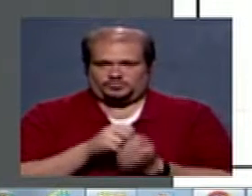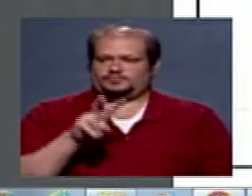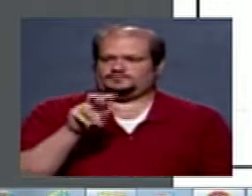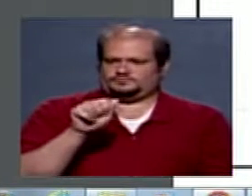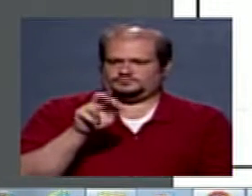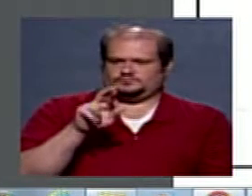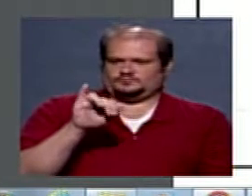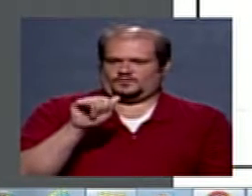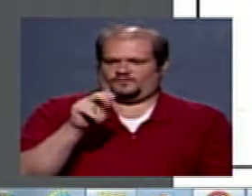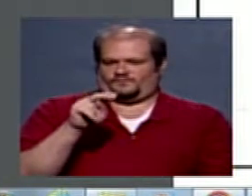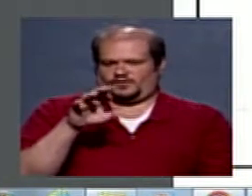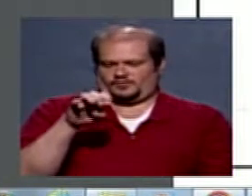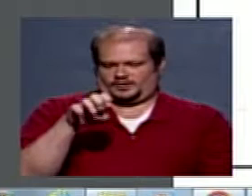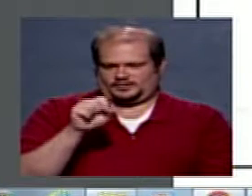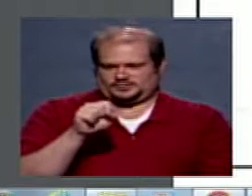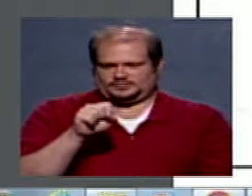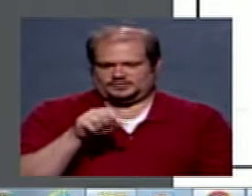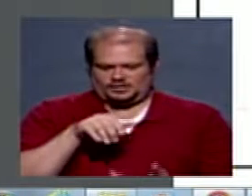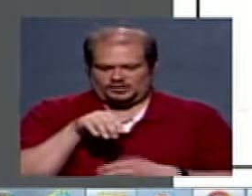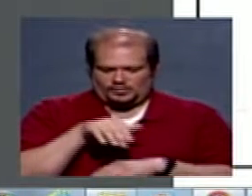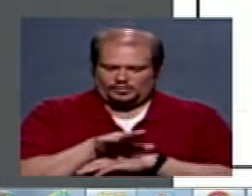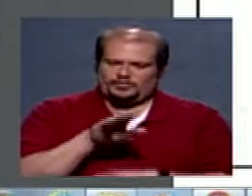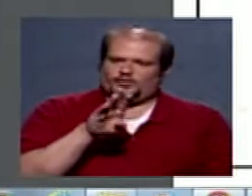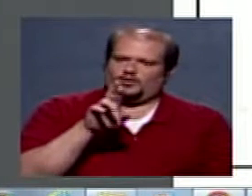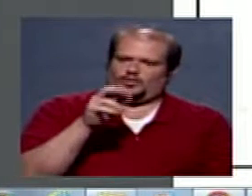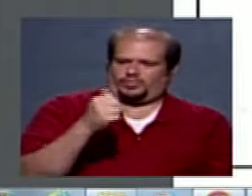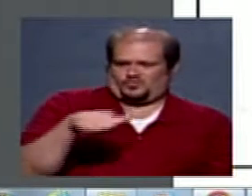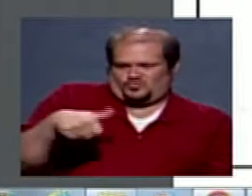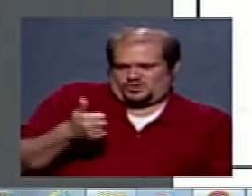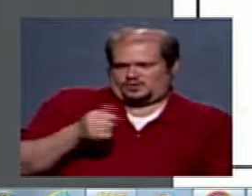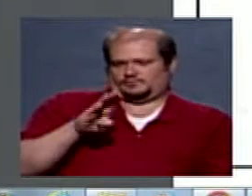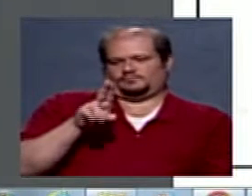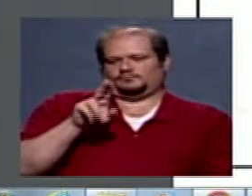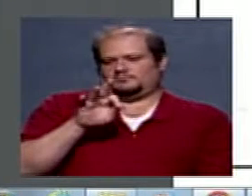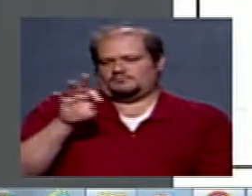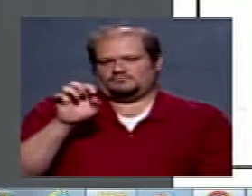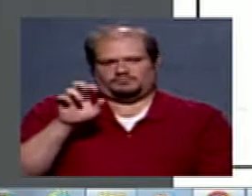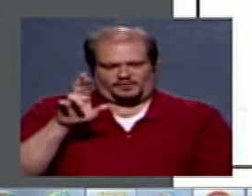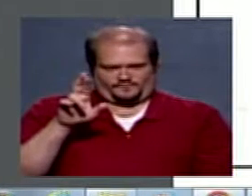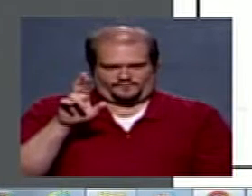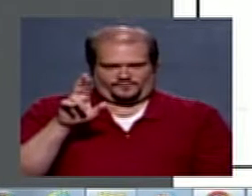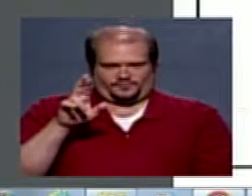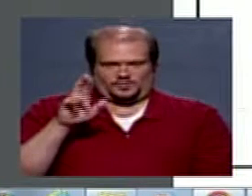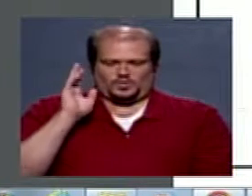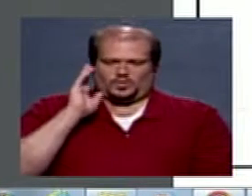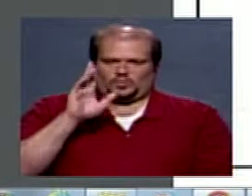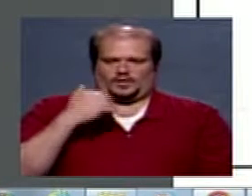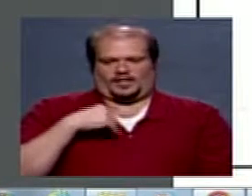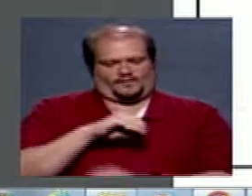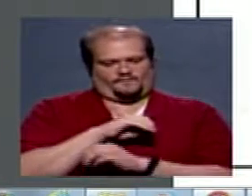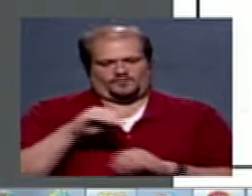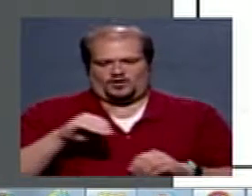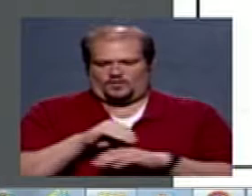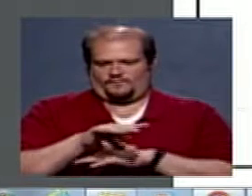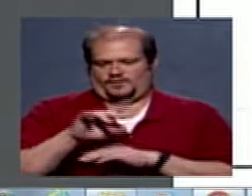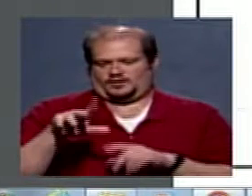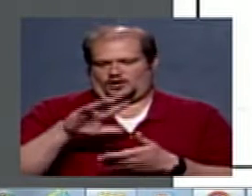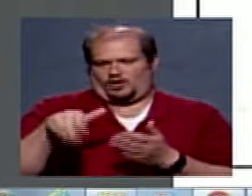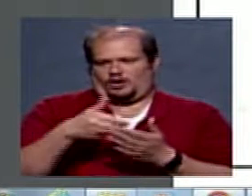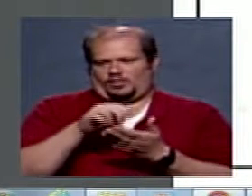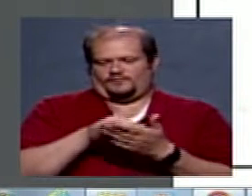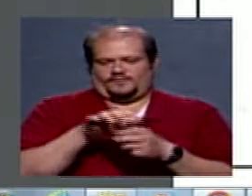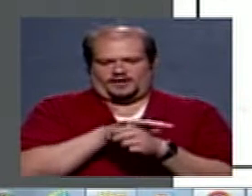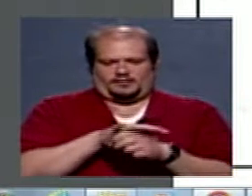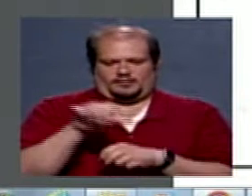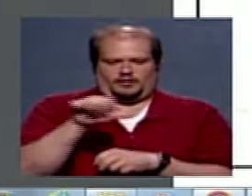variances. The encroachment into the rear buffer in effect will have no effect, since all of that area other